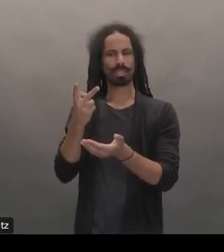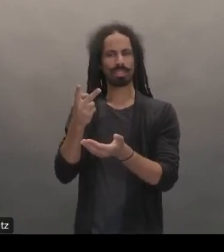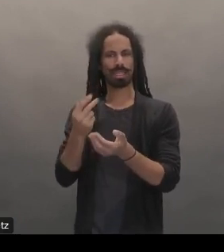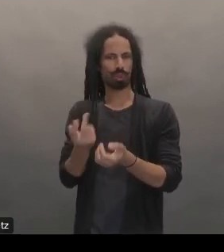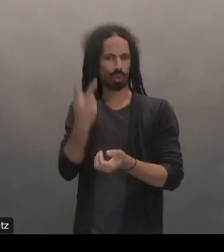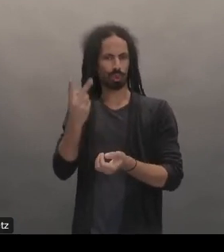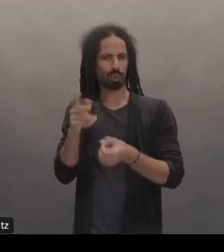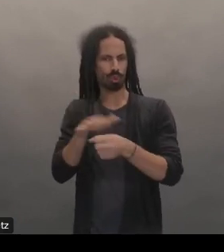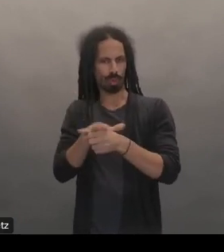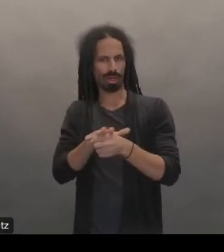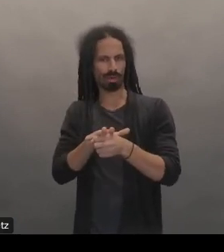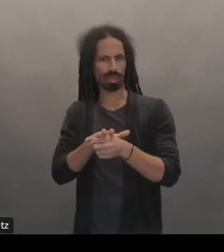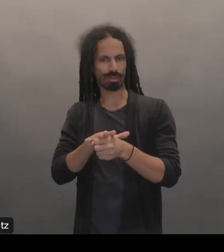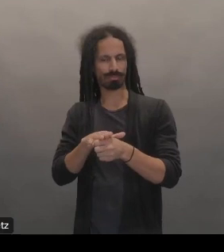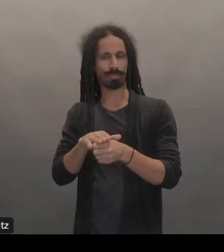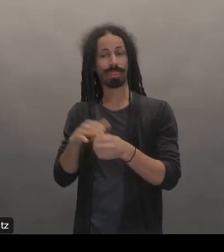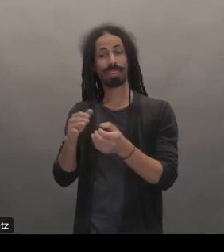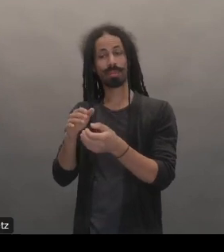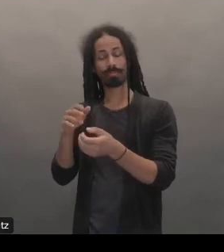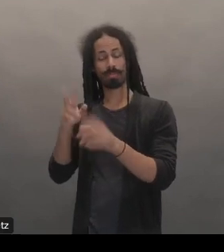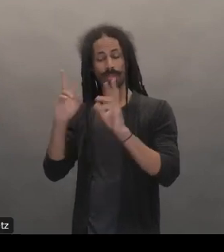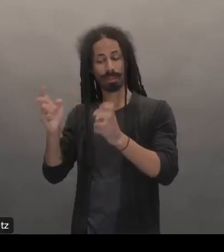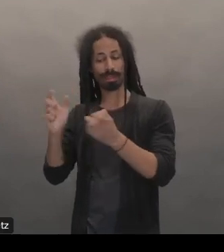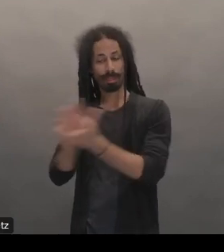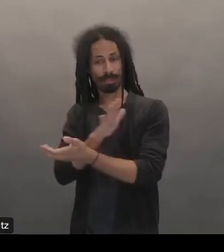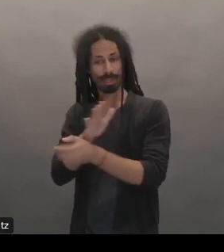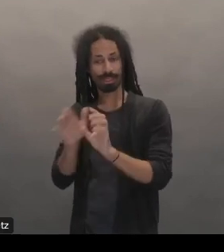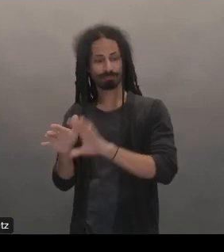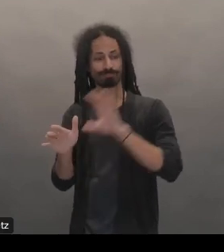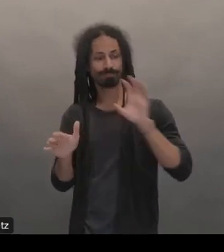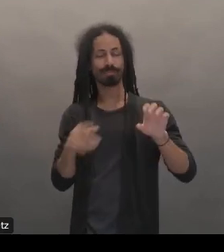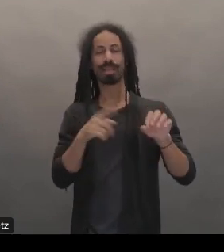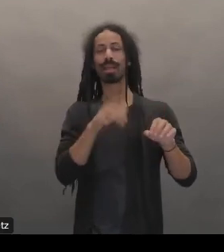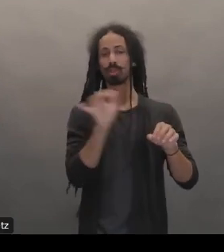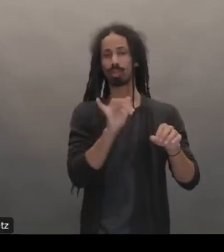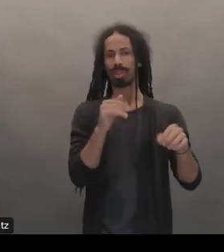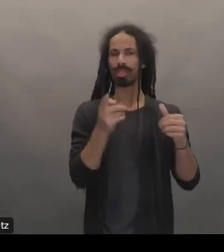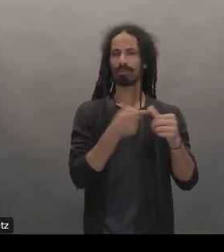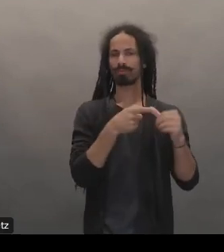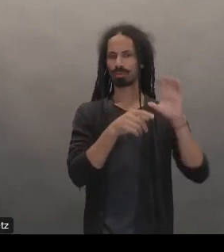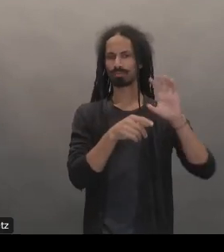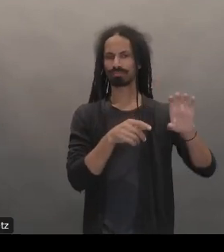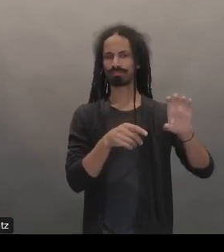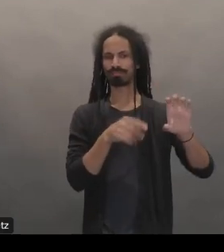as a heading above your introduction paragraph.